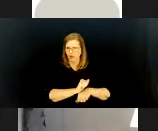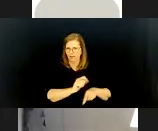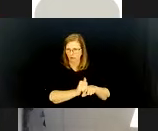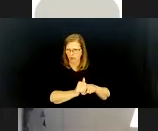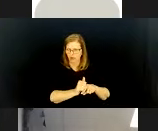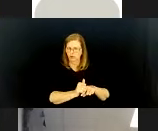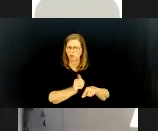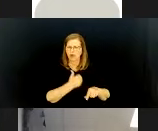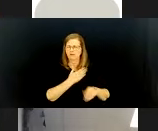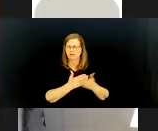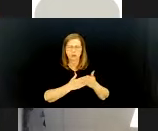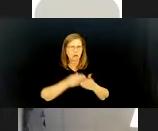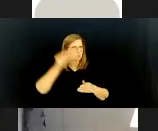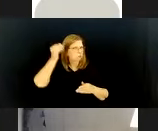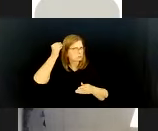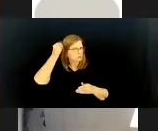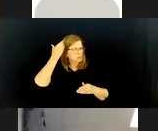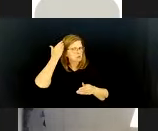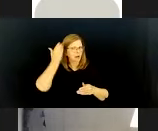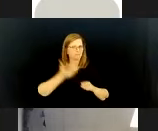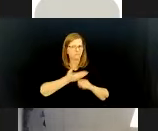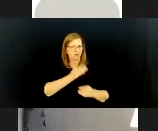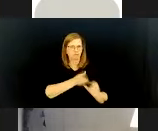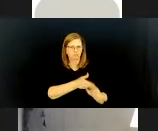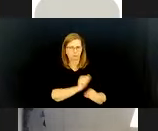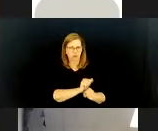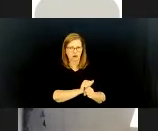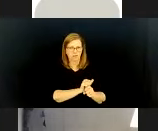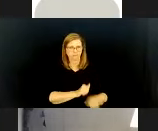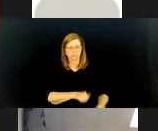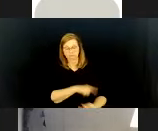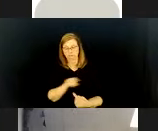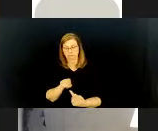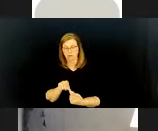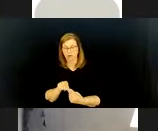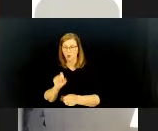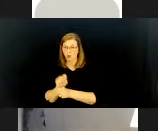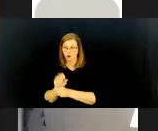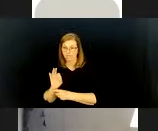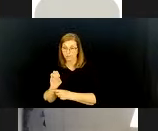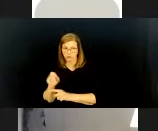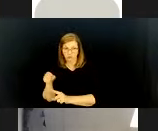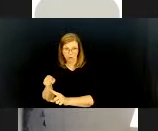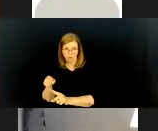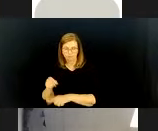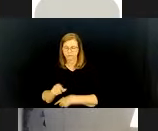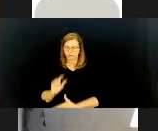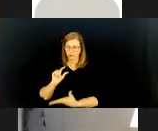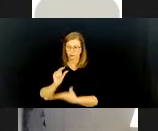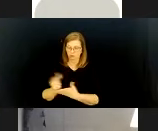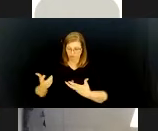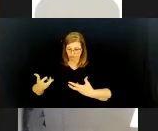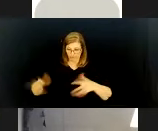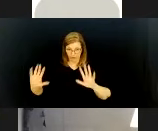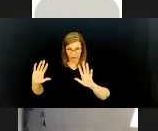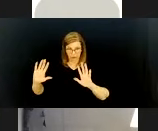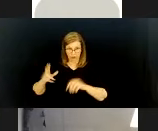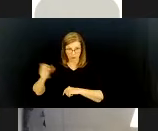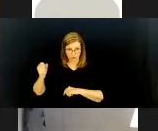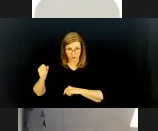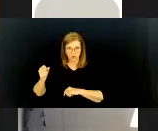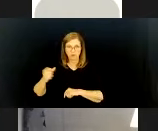knowledge. And then on her post-secondary goal, her ICAP goal, her workforce goal, after she graduates high school, I will attend